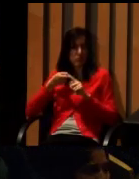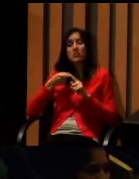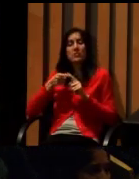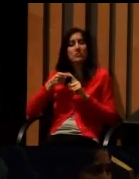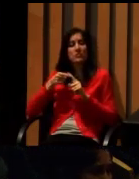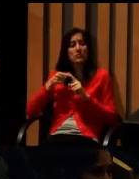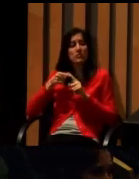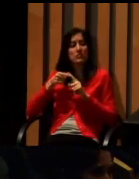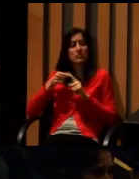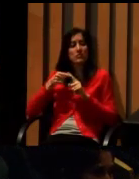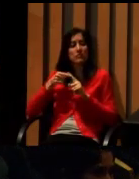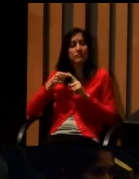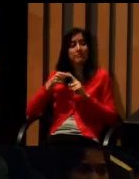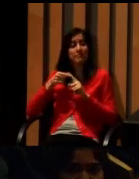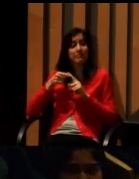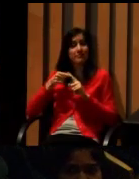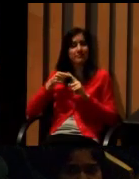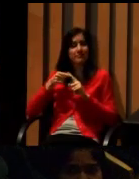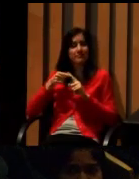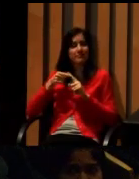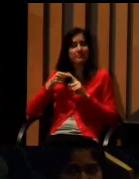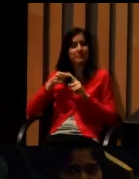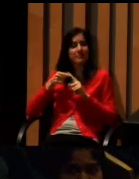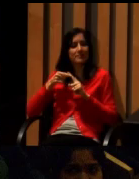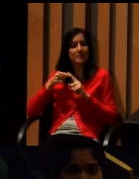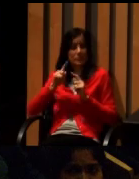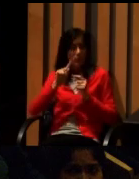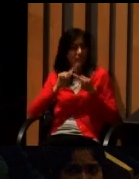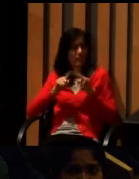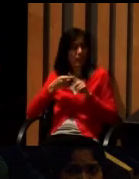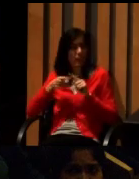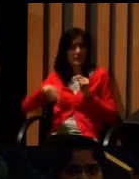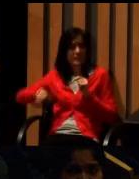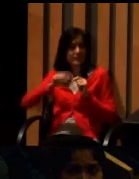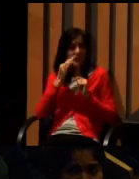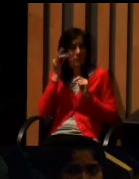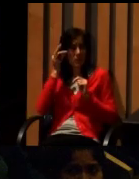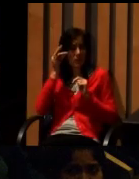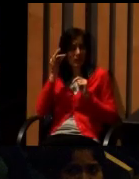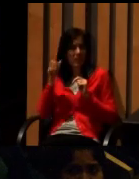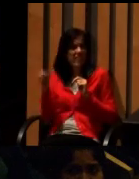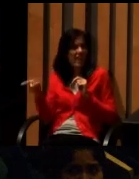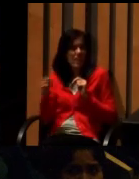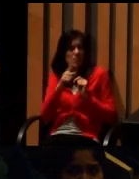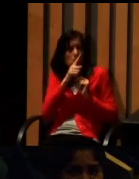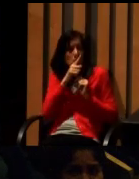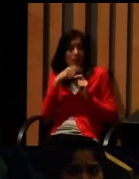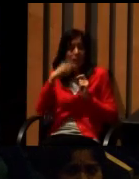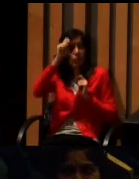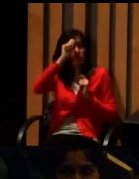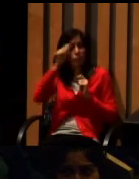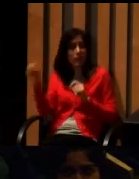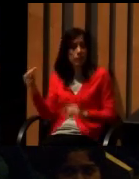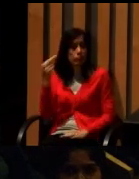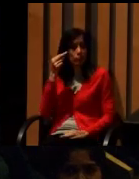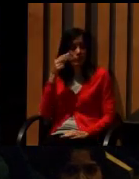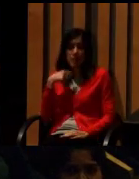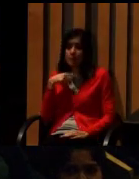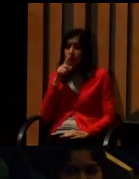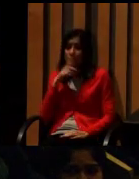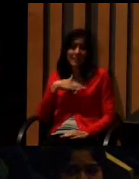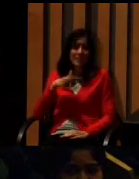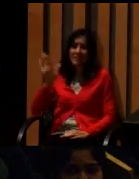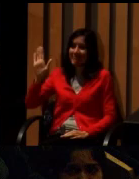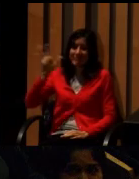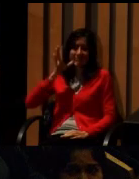I know why they were staring at me one day. They never told me, but every time I came in on my Redskin stuff, they were always staring at me. And every time I said bye to the parents,